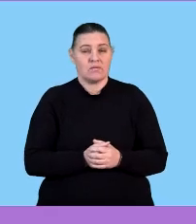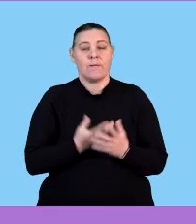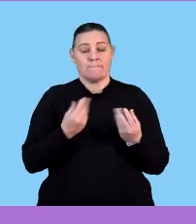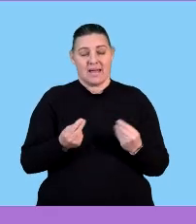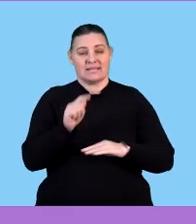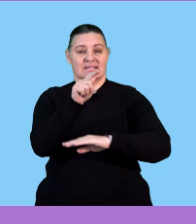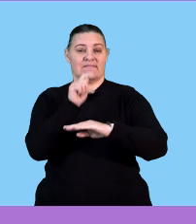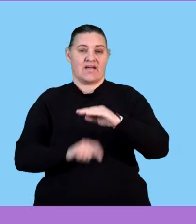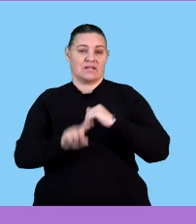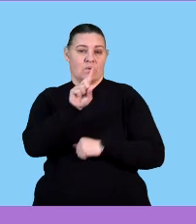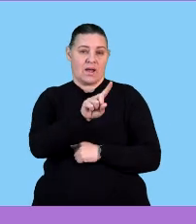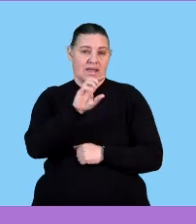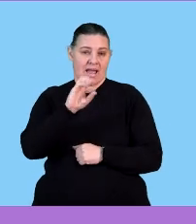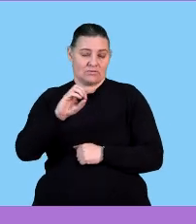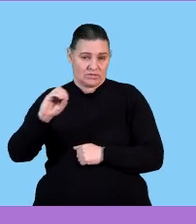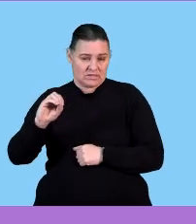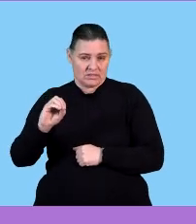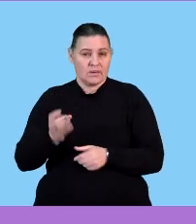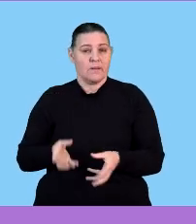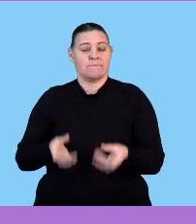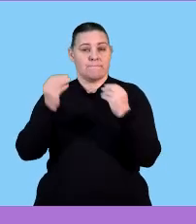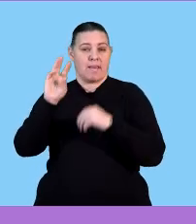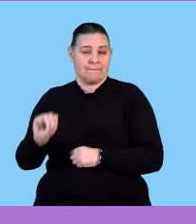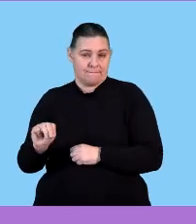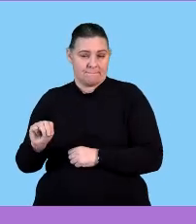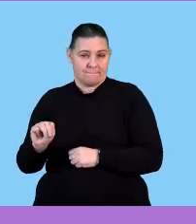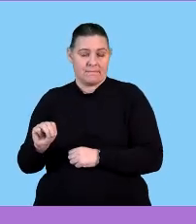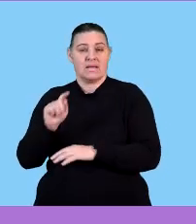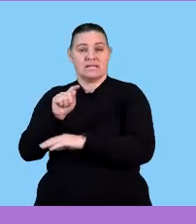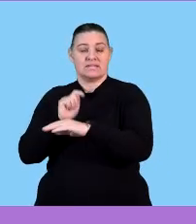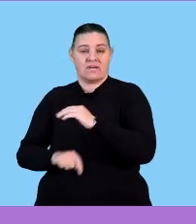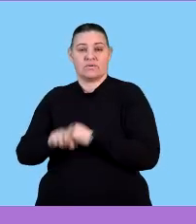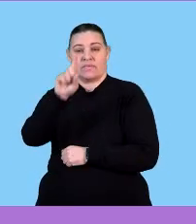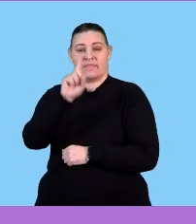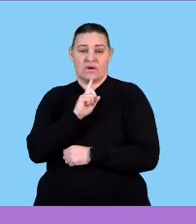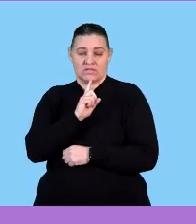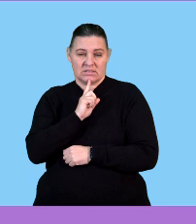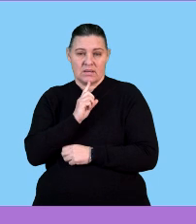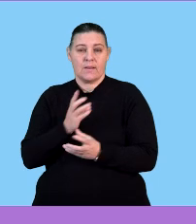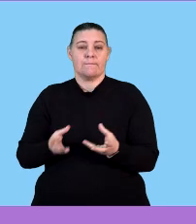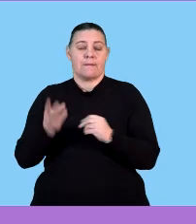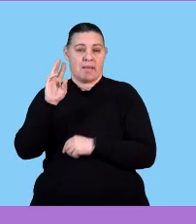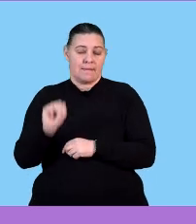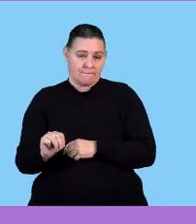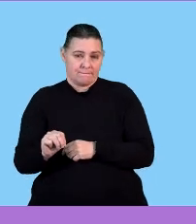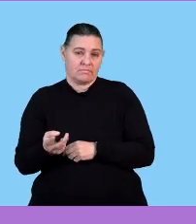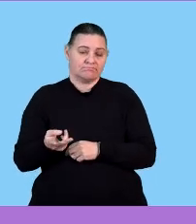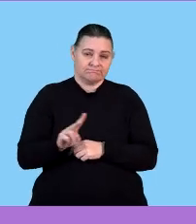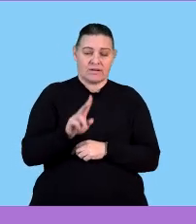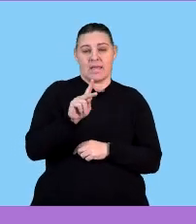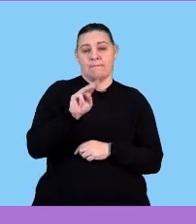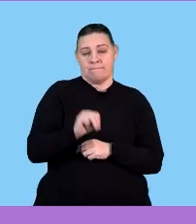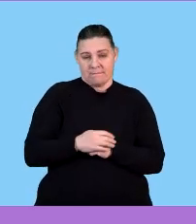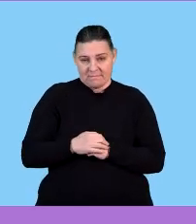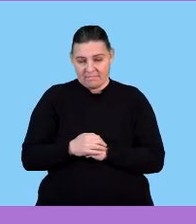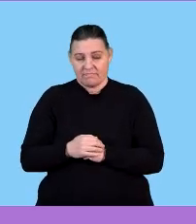to divide by 100 to get it to meters, divide by 1,000 to get those meters to